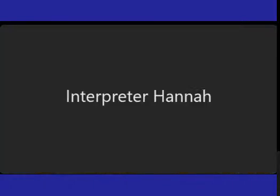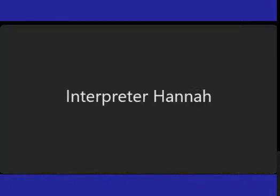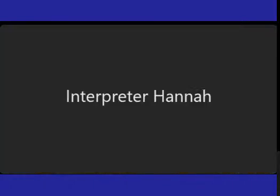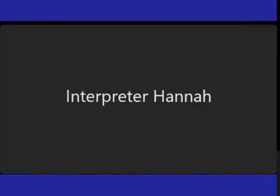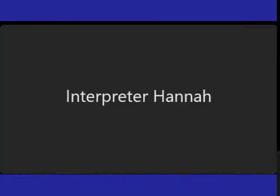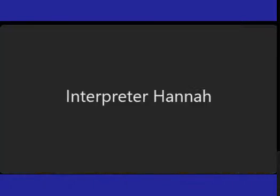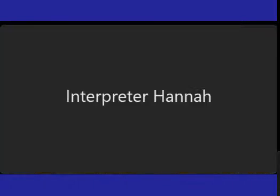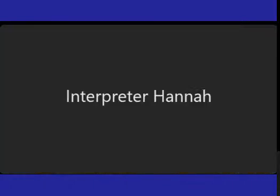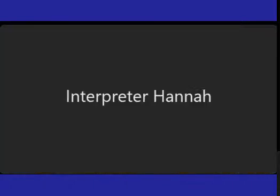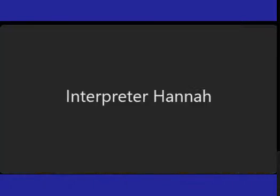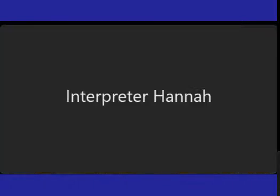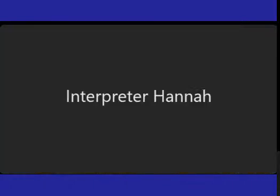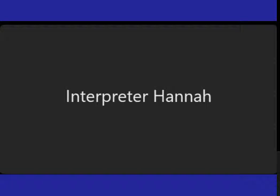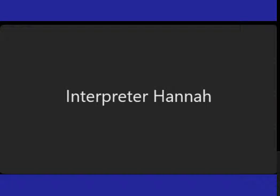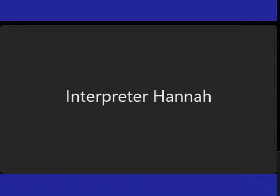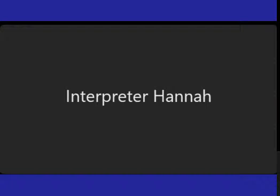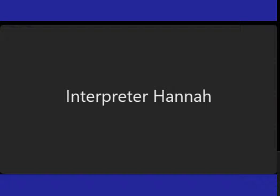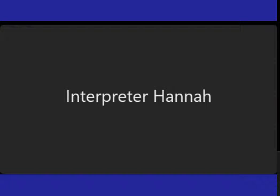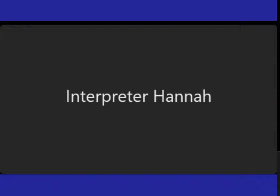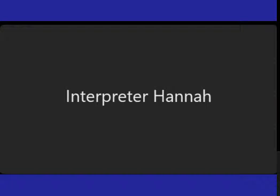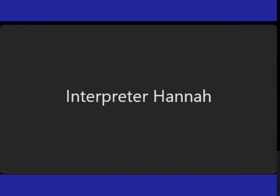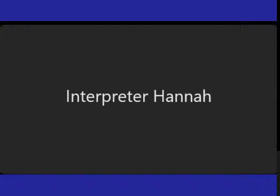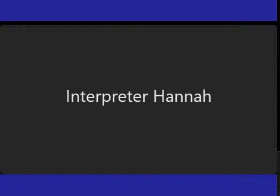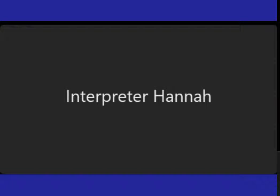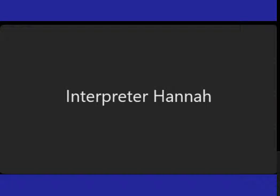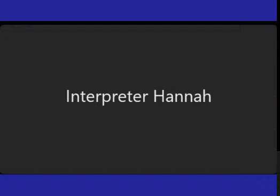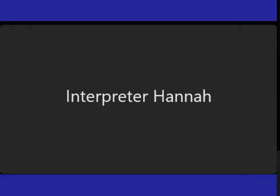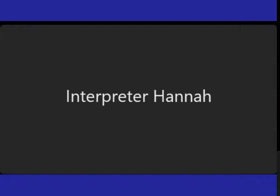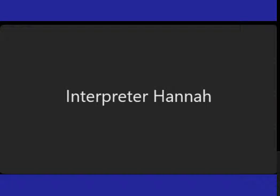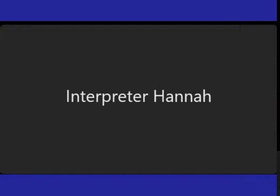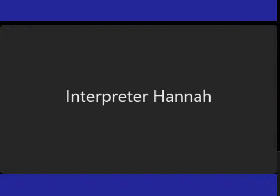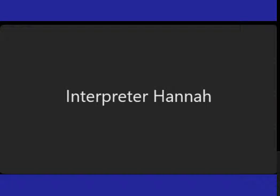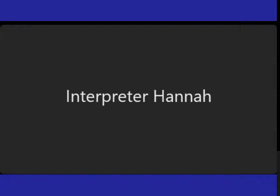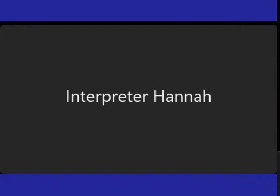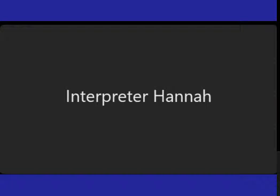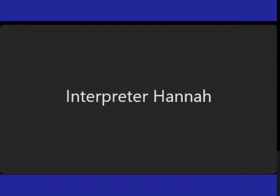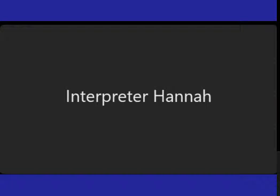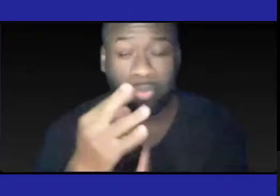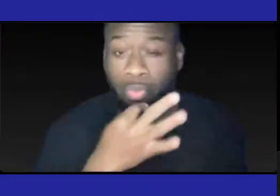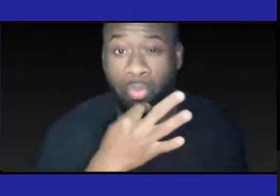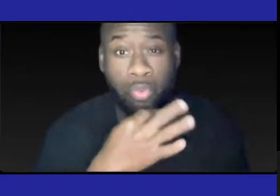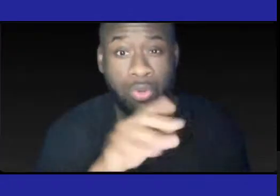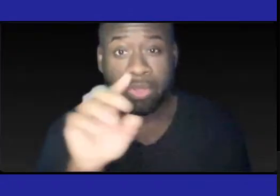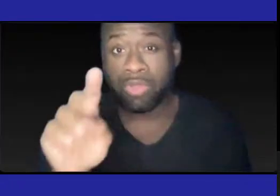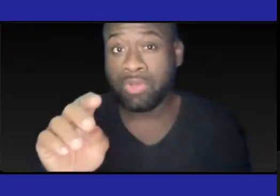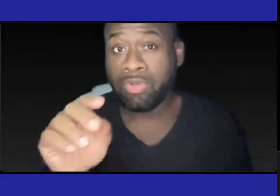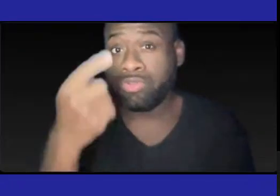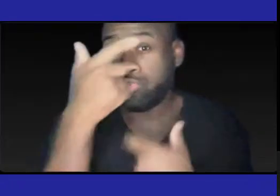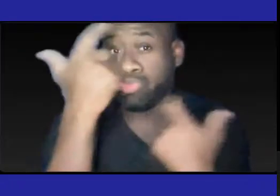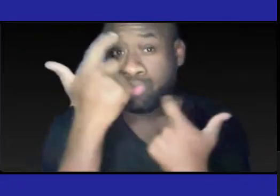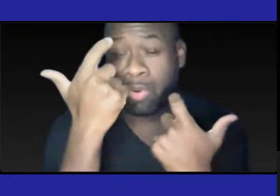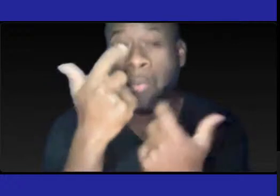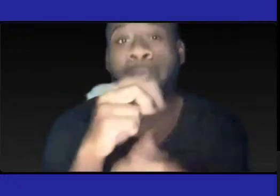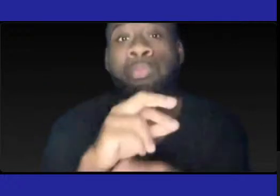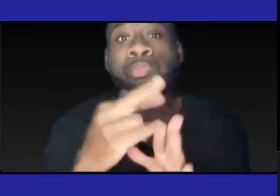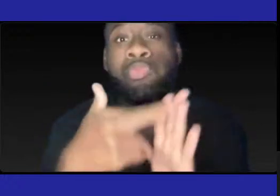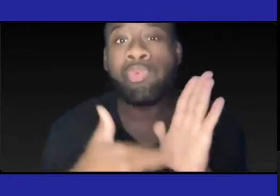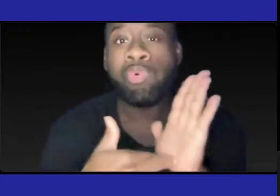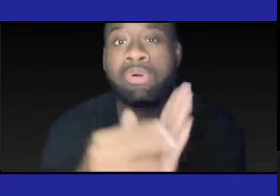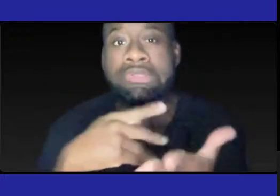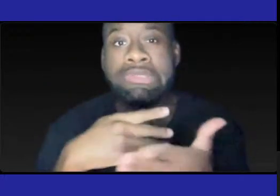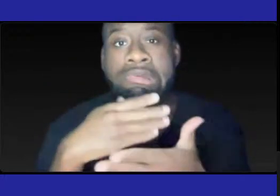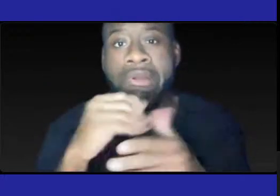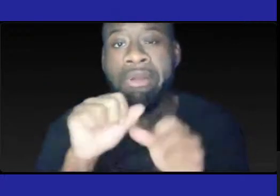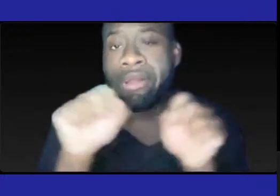our trauma programs have a very robust data gathering system, a trauma registry system, and very robust program